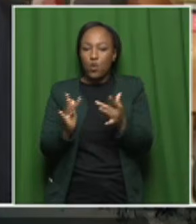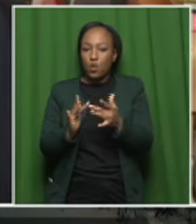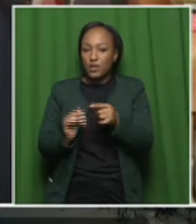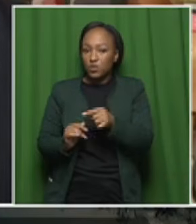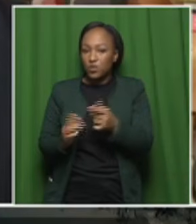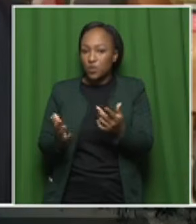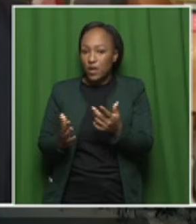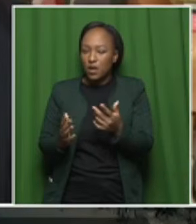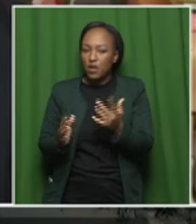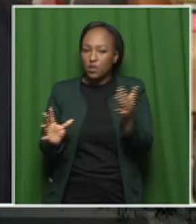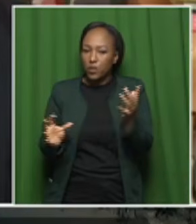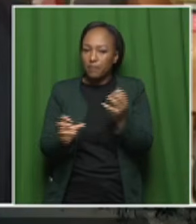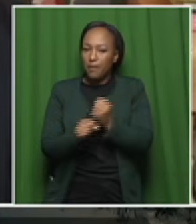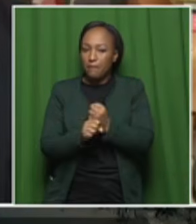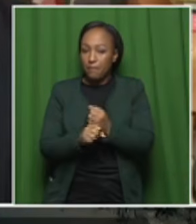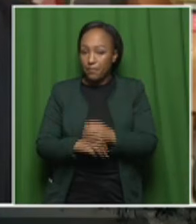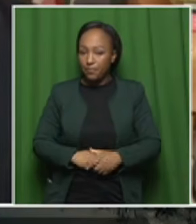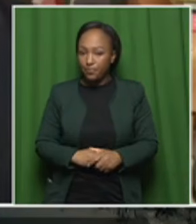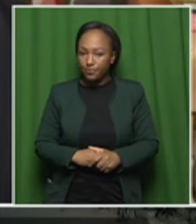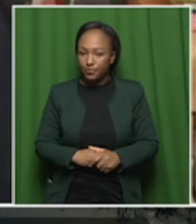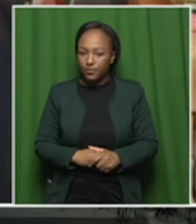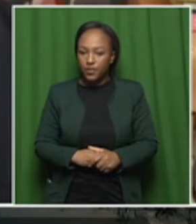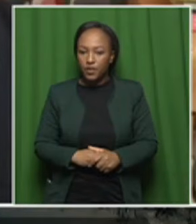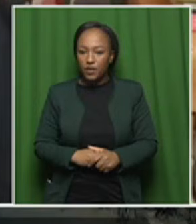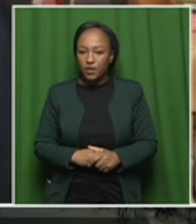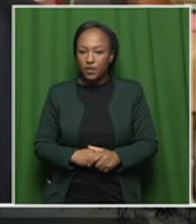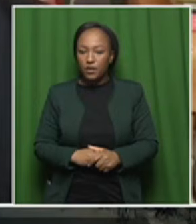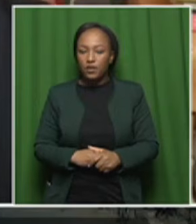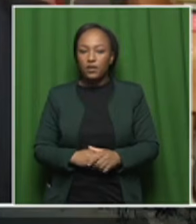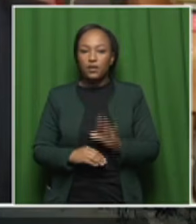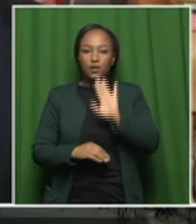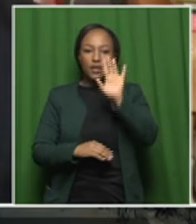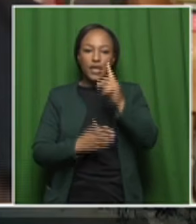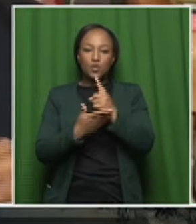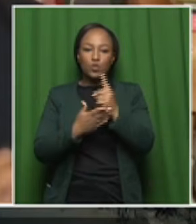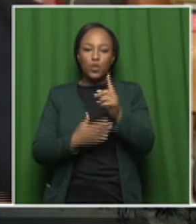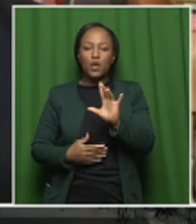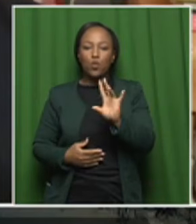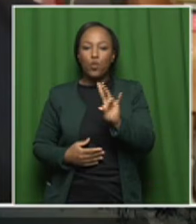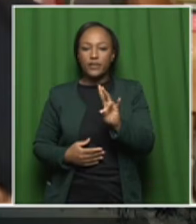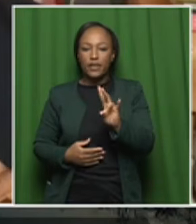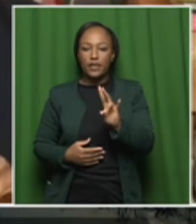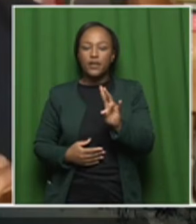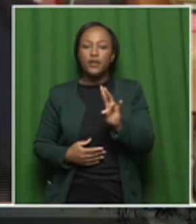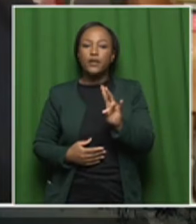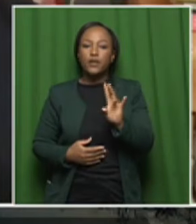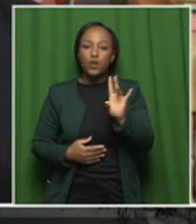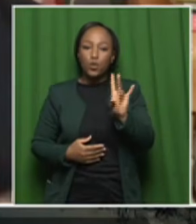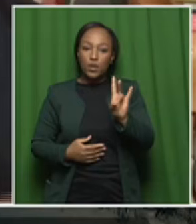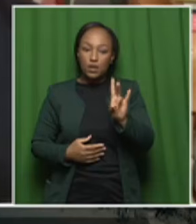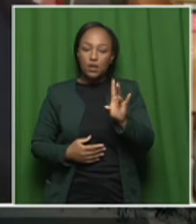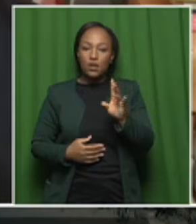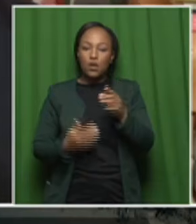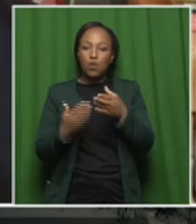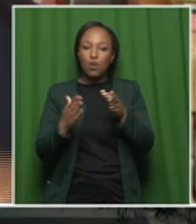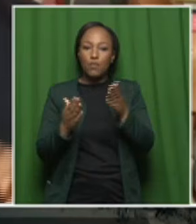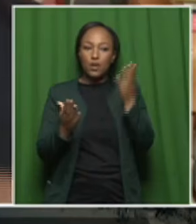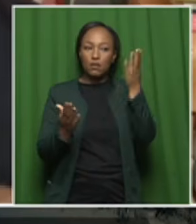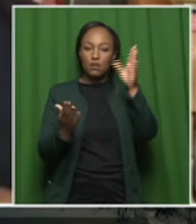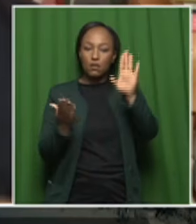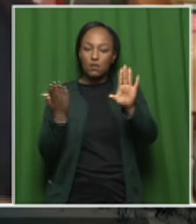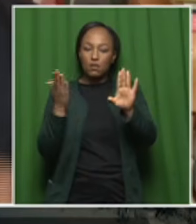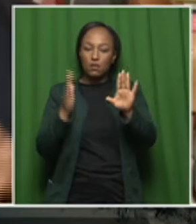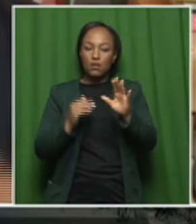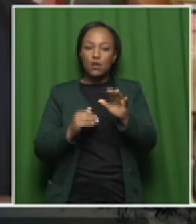up very quickly? So next week, Wednesday, we are opening a exhibition in my studio